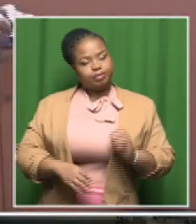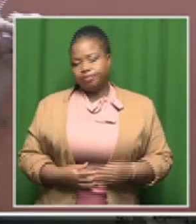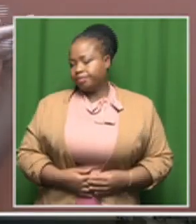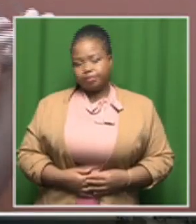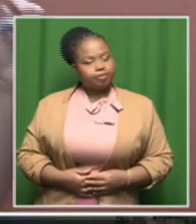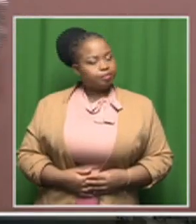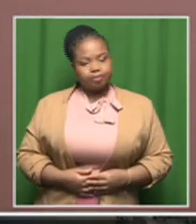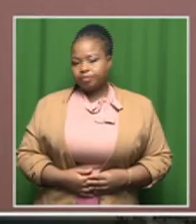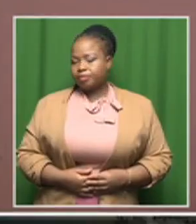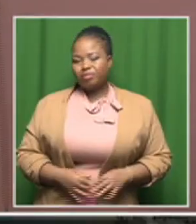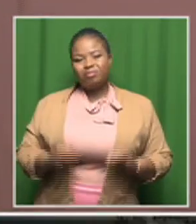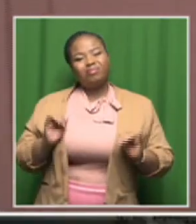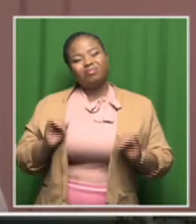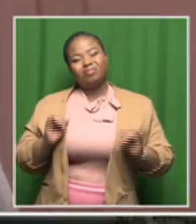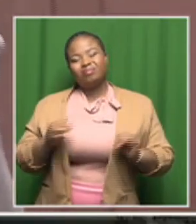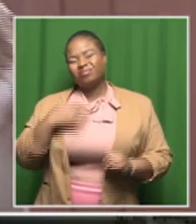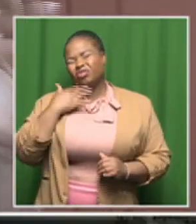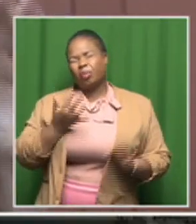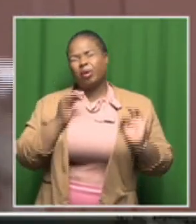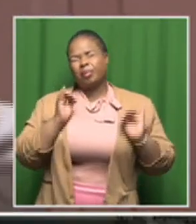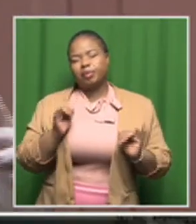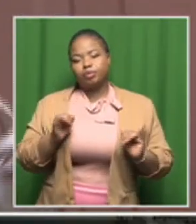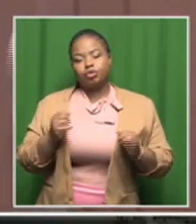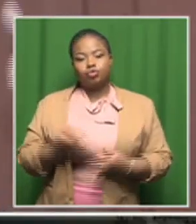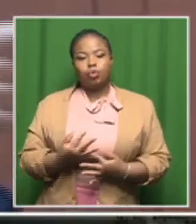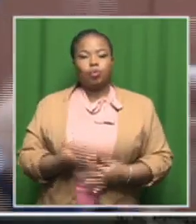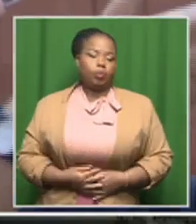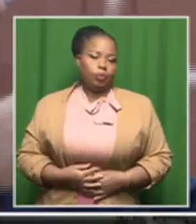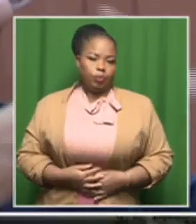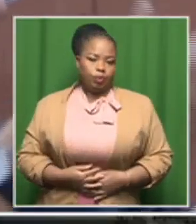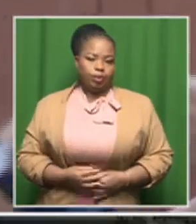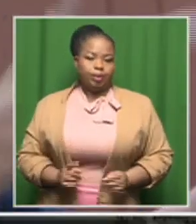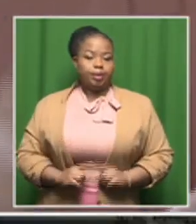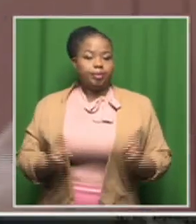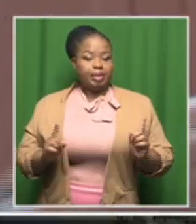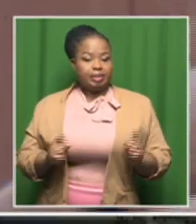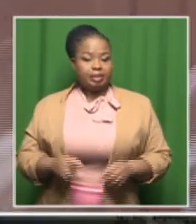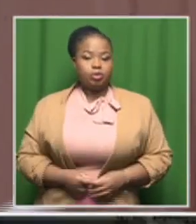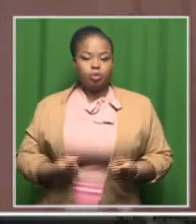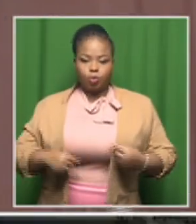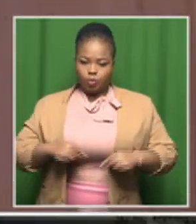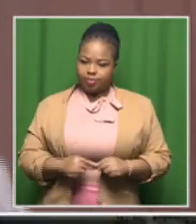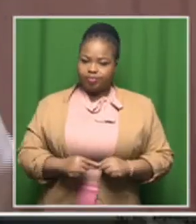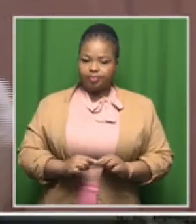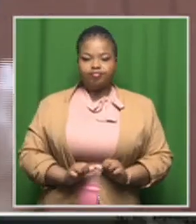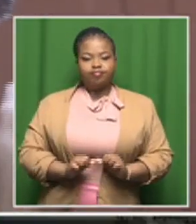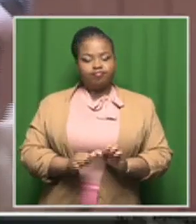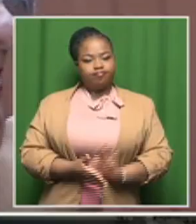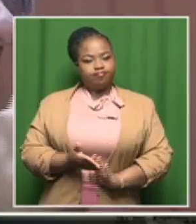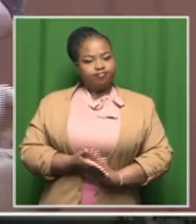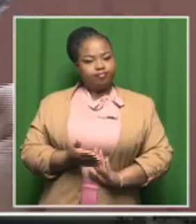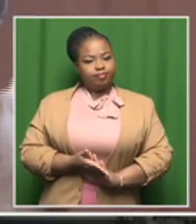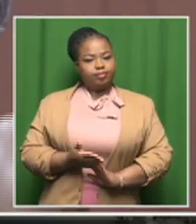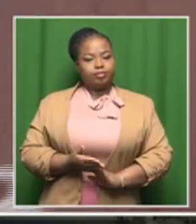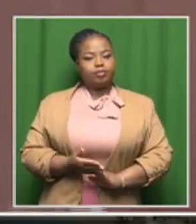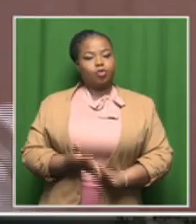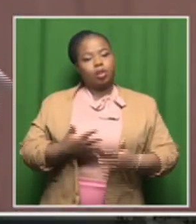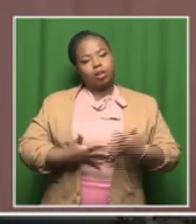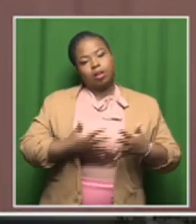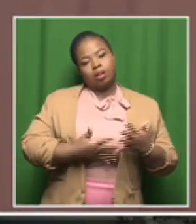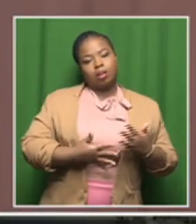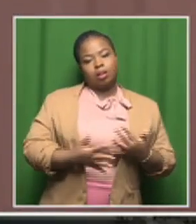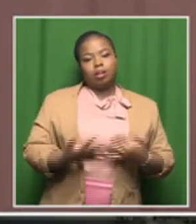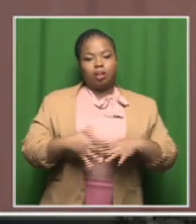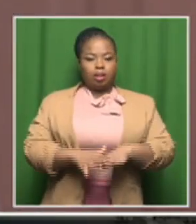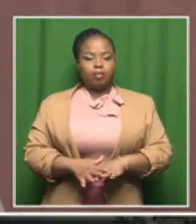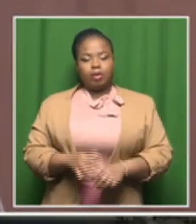Apartheid was a disgusting, appalling, shocking reality. But we had to confront it with humor. I've always